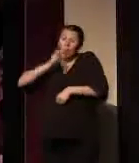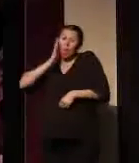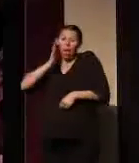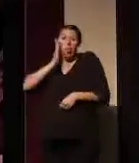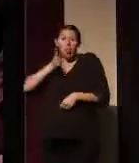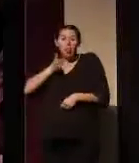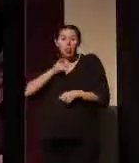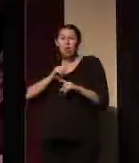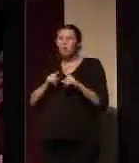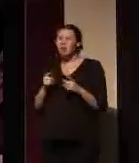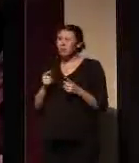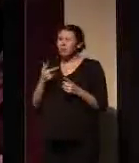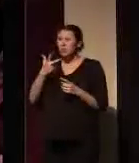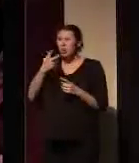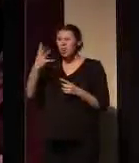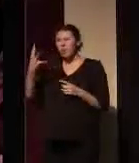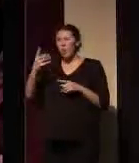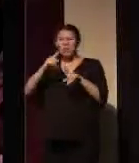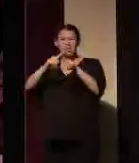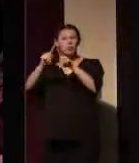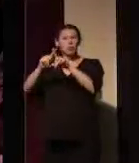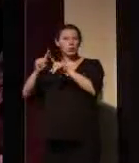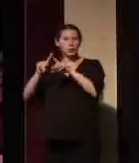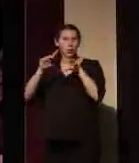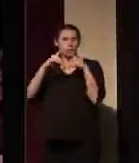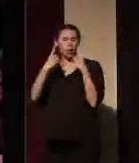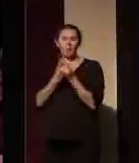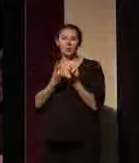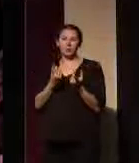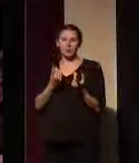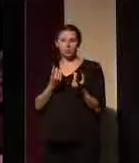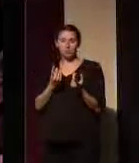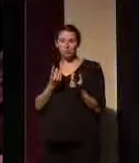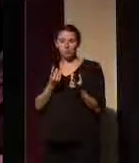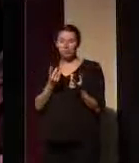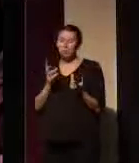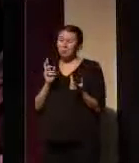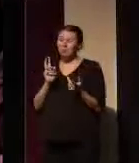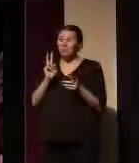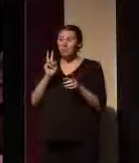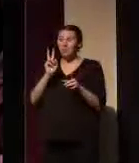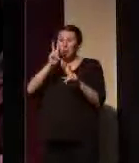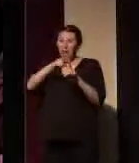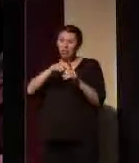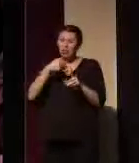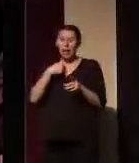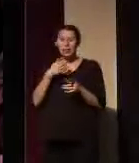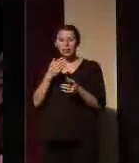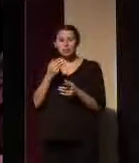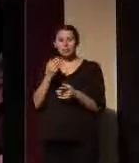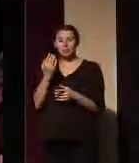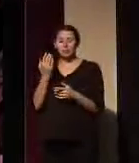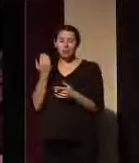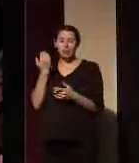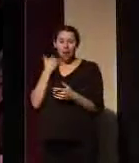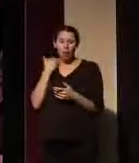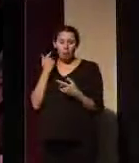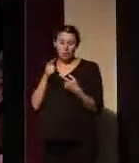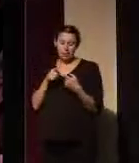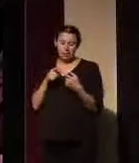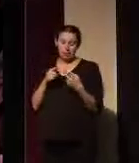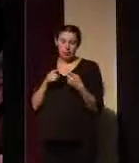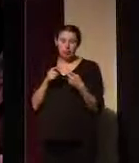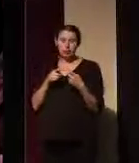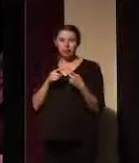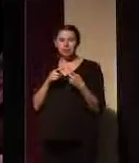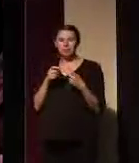he's been about 3 or 4 different police departments. And his application, he had a bankruptcy, he had an assault, his